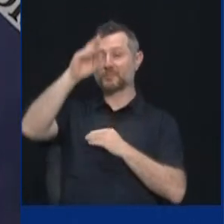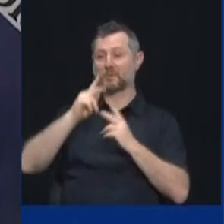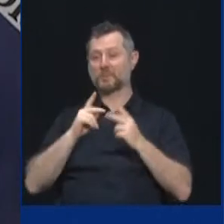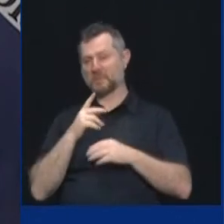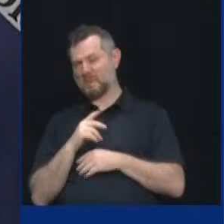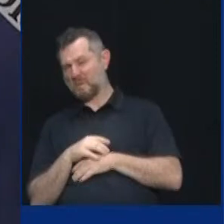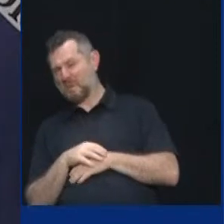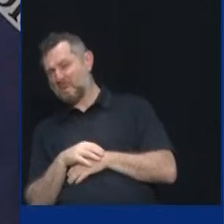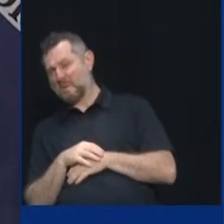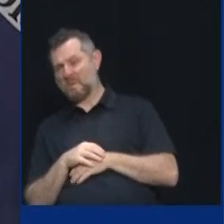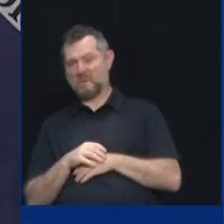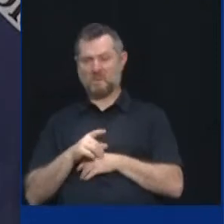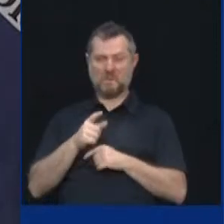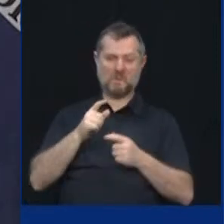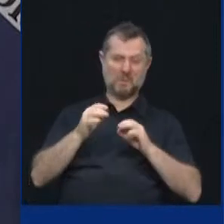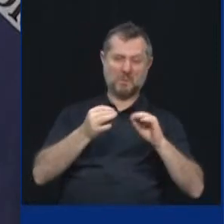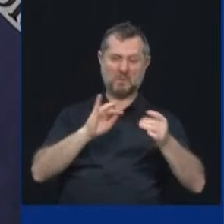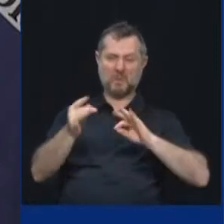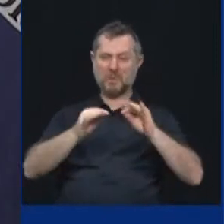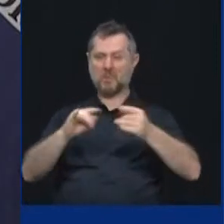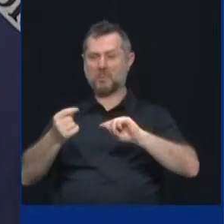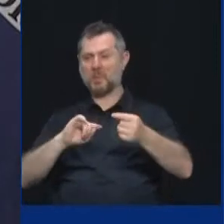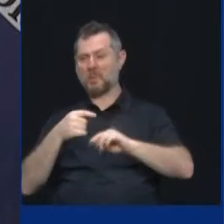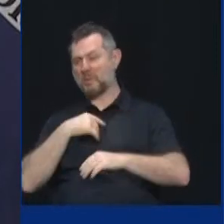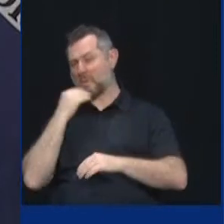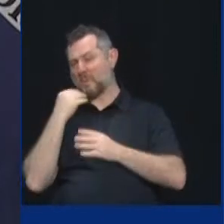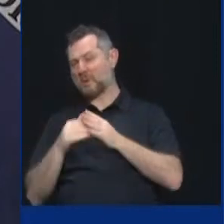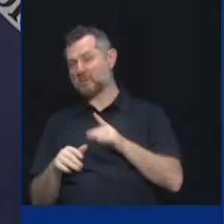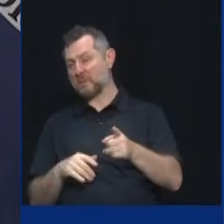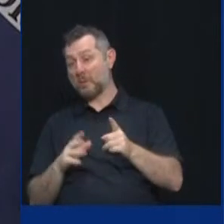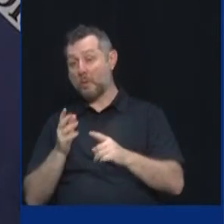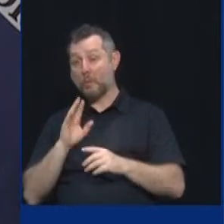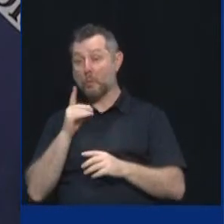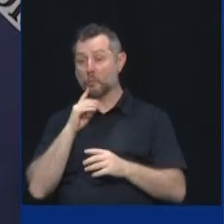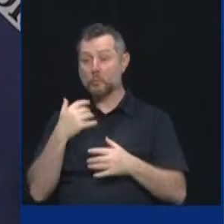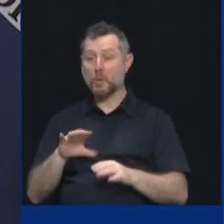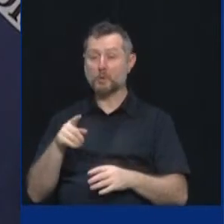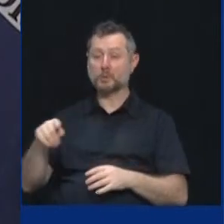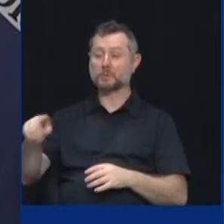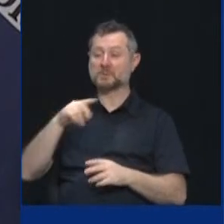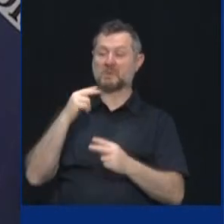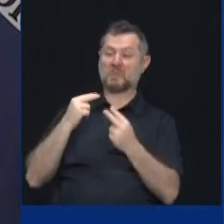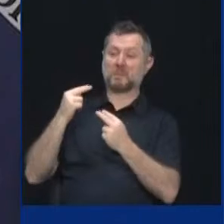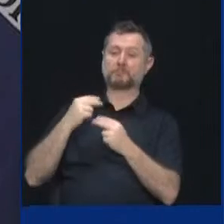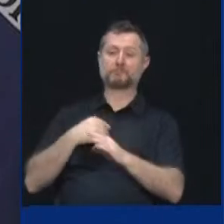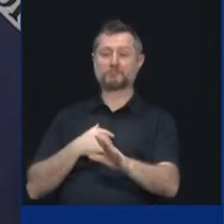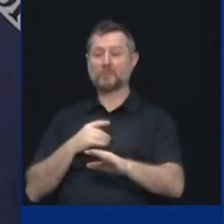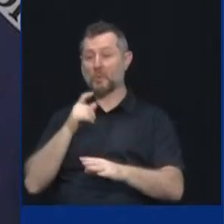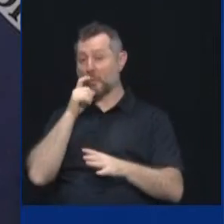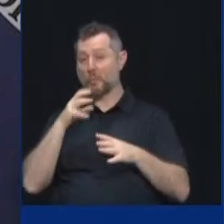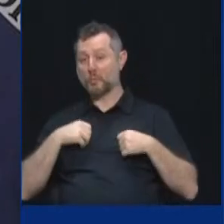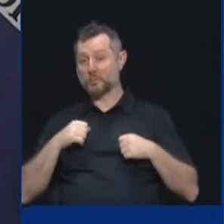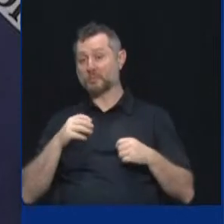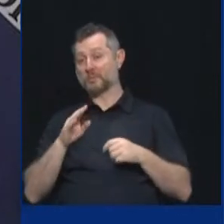over the place. I'm not going to invest in my small business. I'm worried about